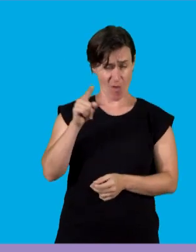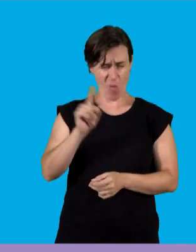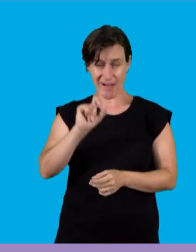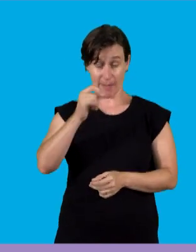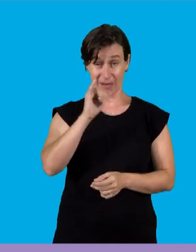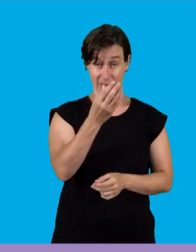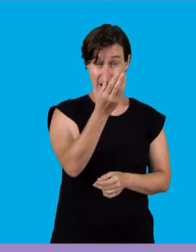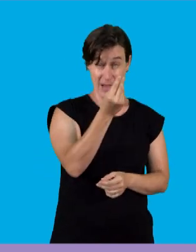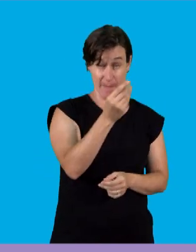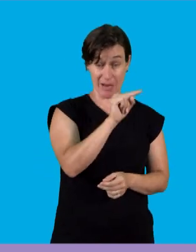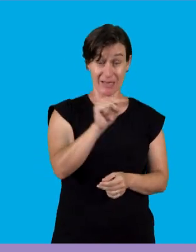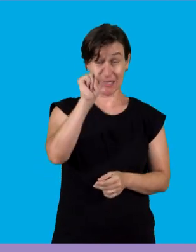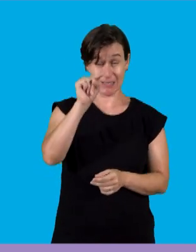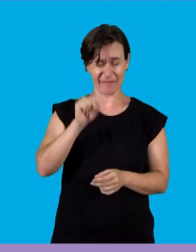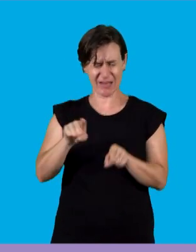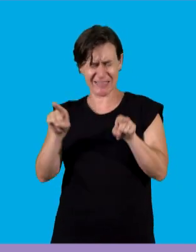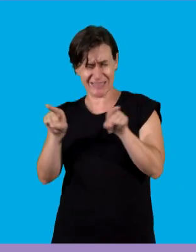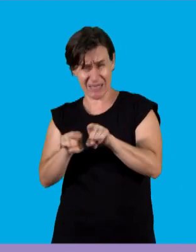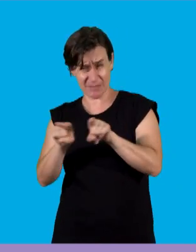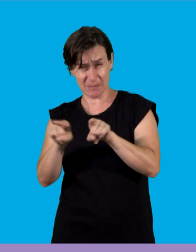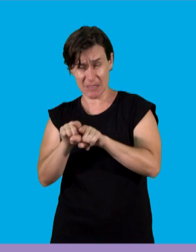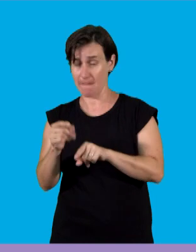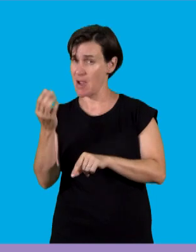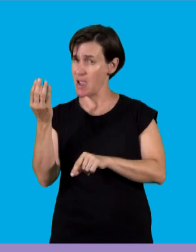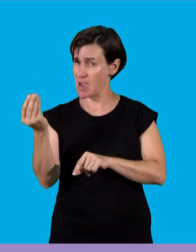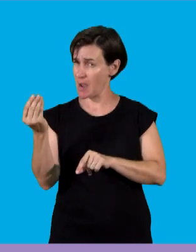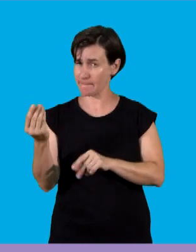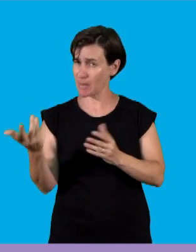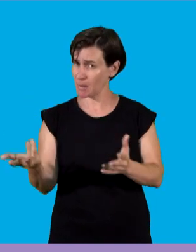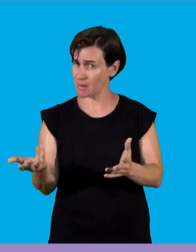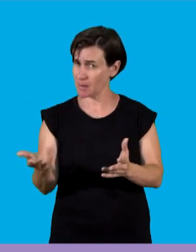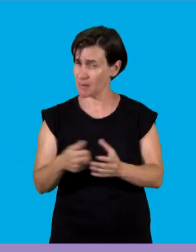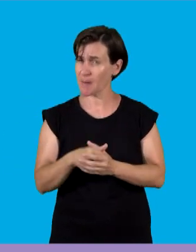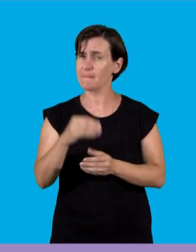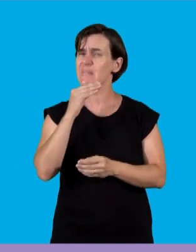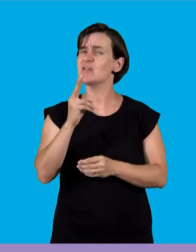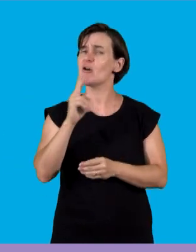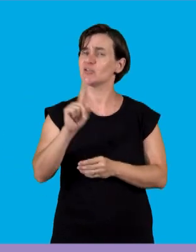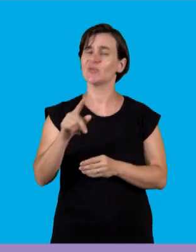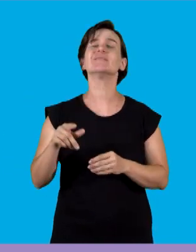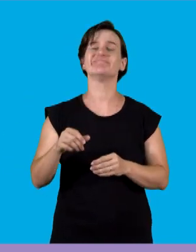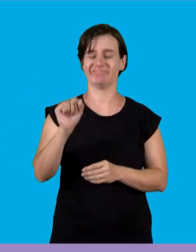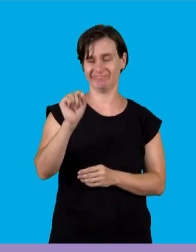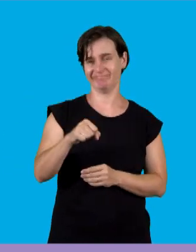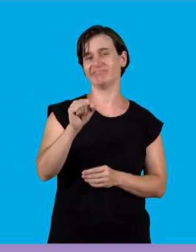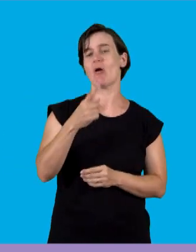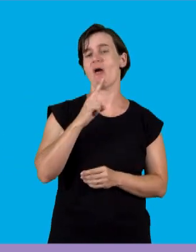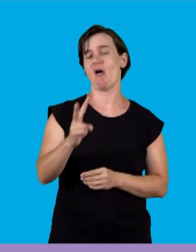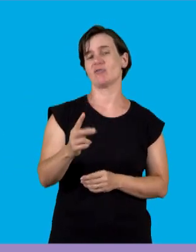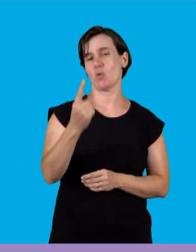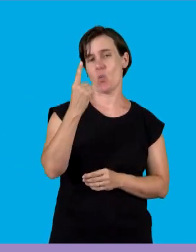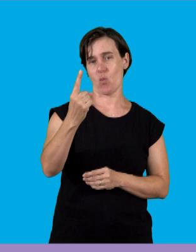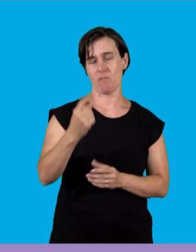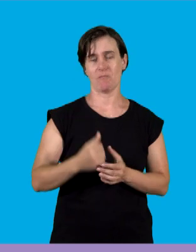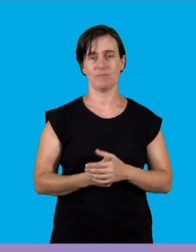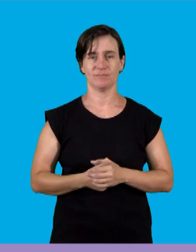qualities or the properties of 1 say about if a number is divided by itself? Yes, it will be